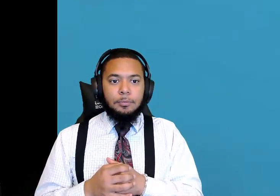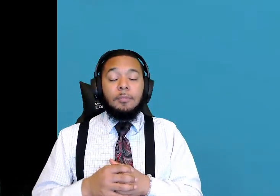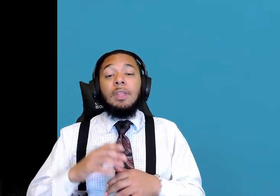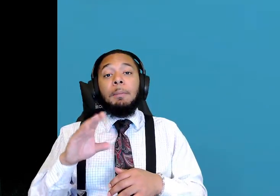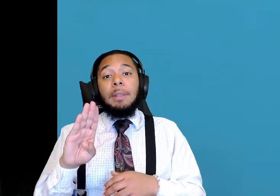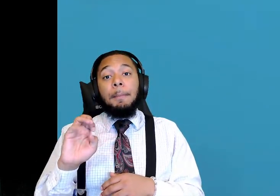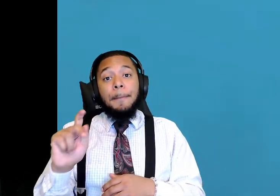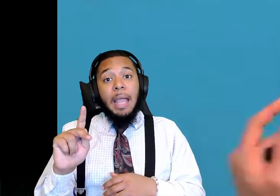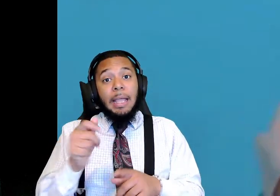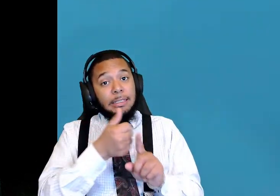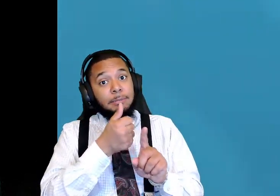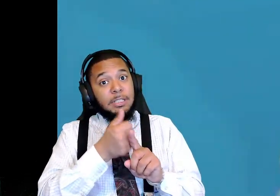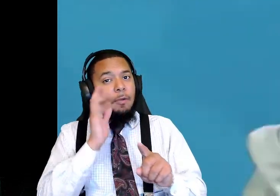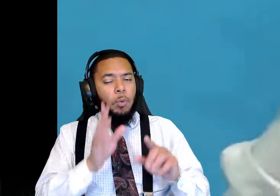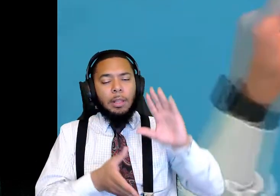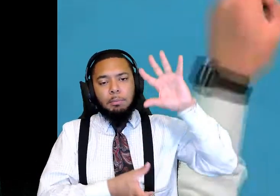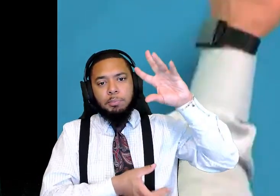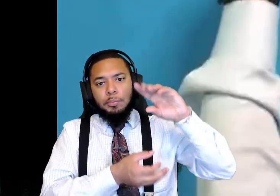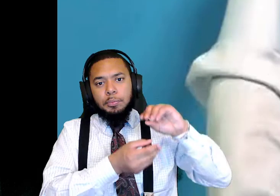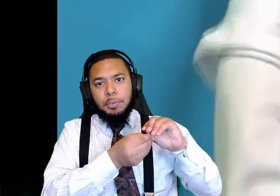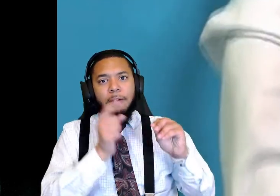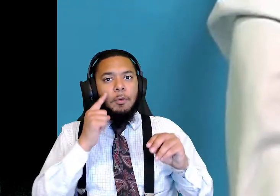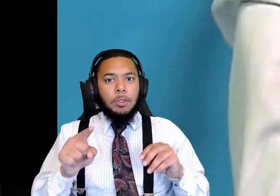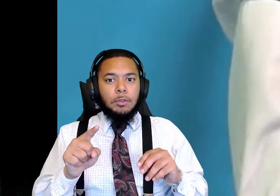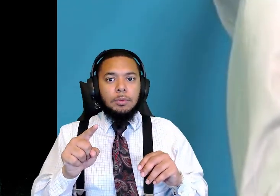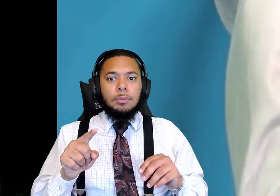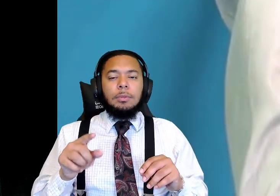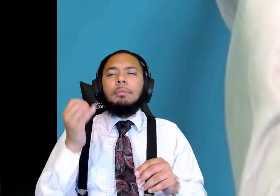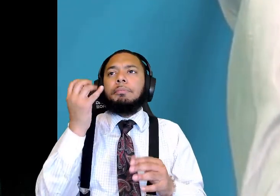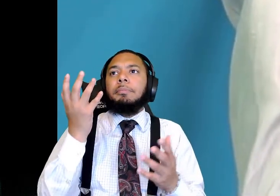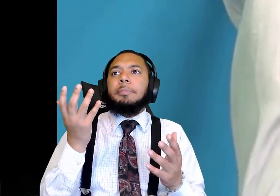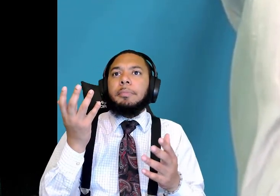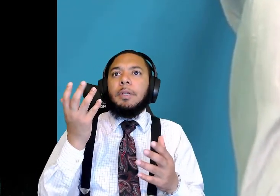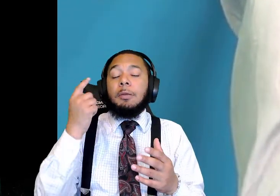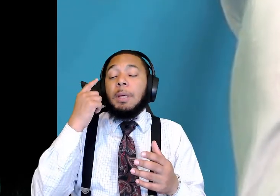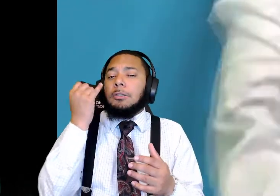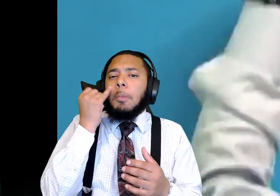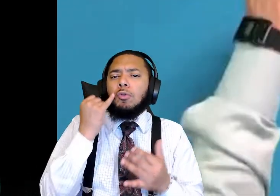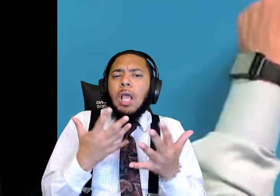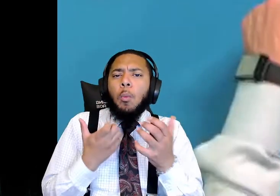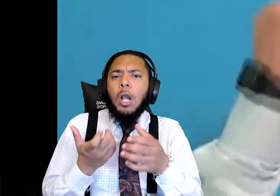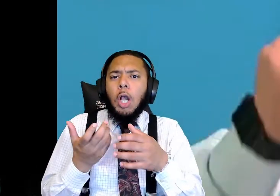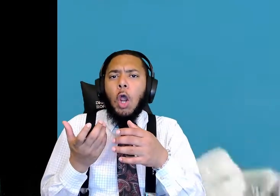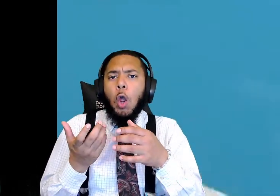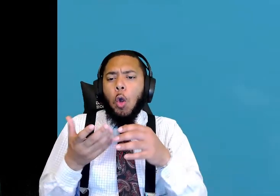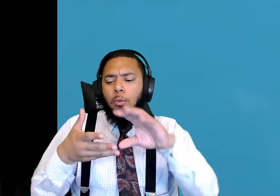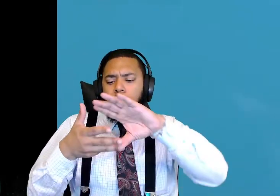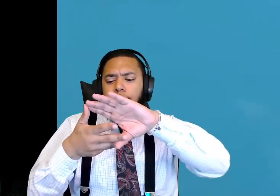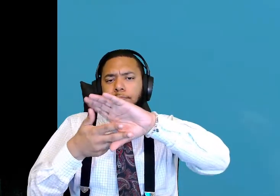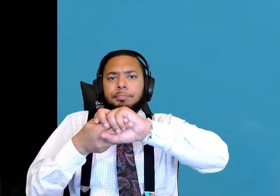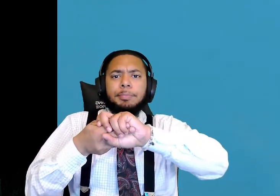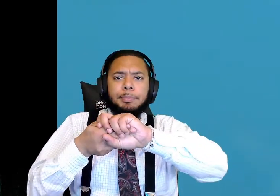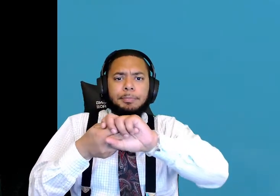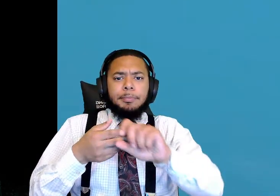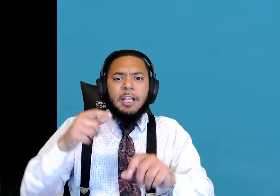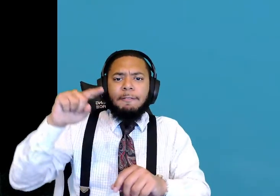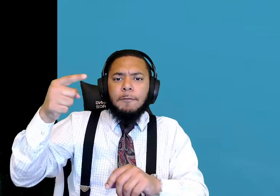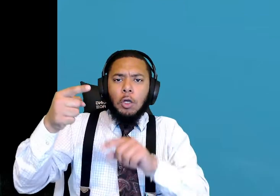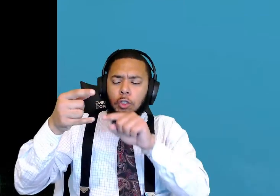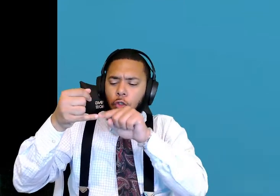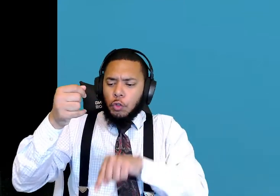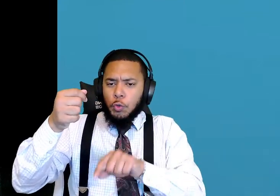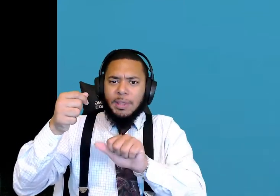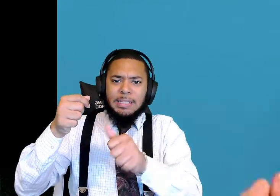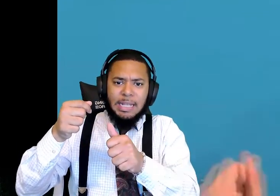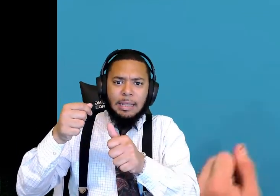you. But in case you only want to know pieces of this, like I only want to know my payments from the 1st of March to the 10th of March, you can just add them up